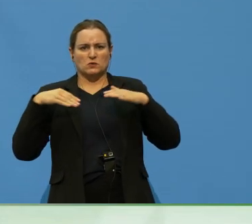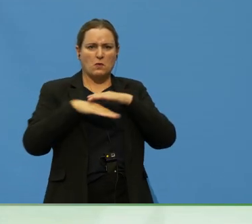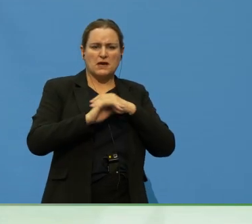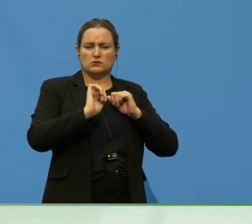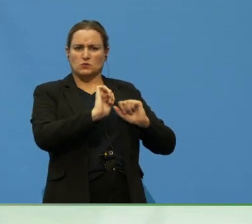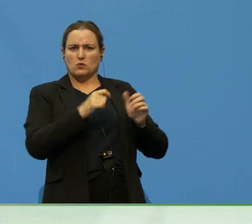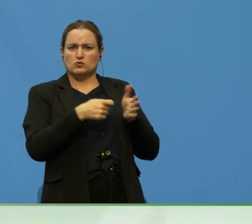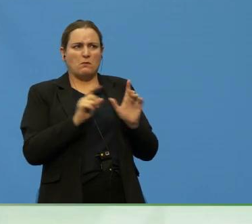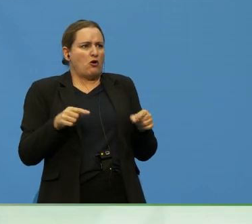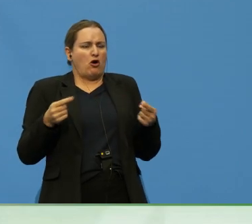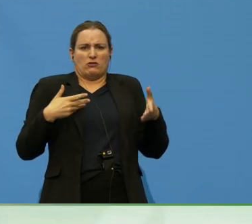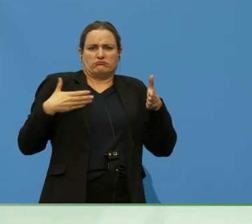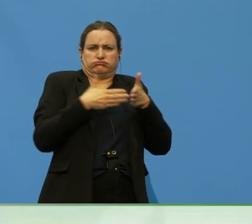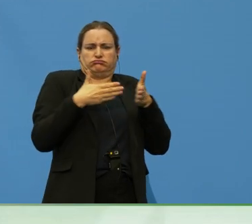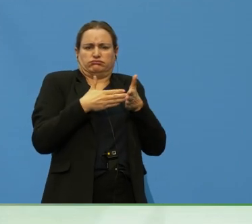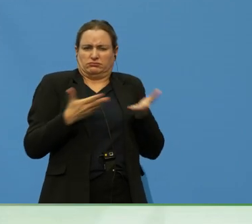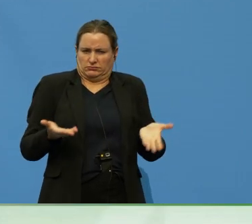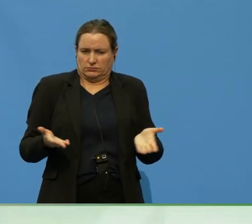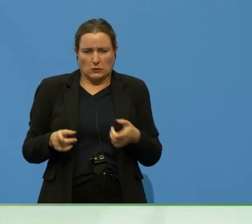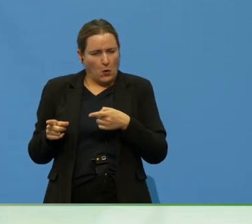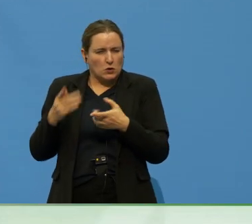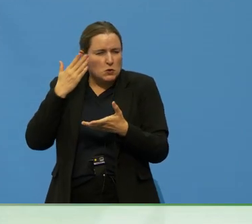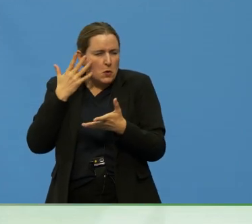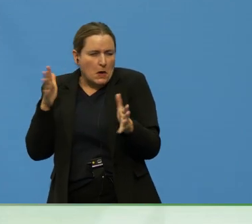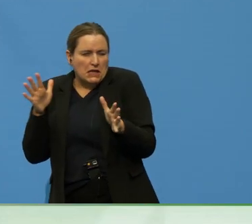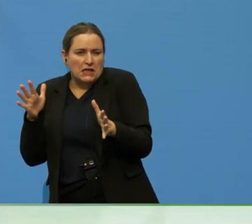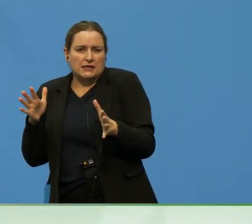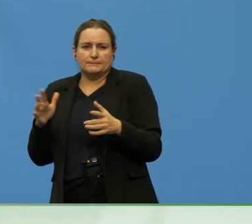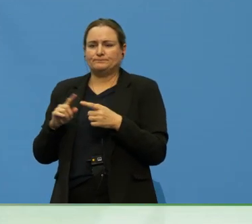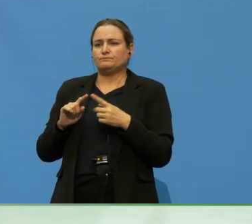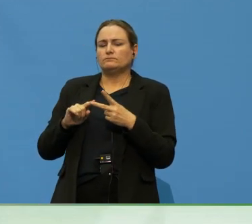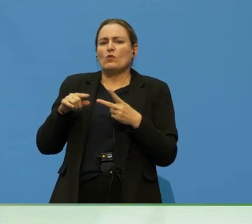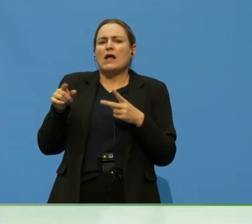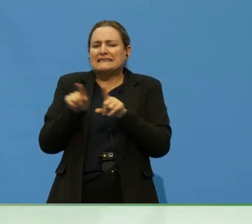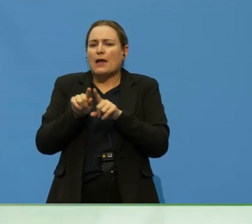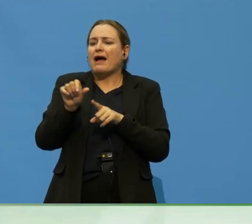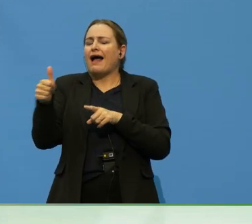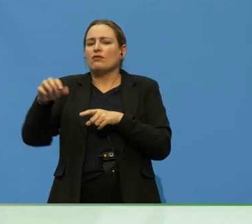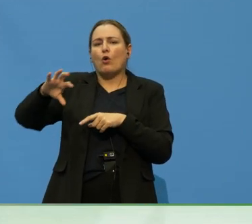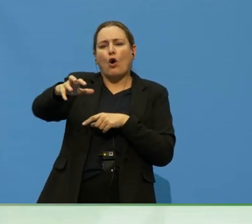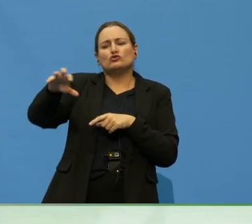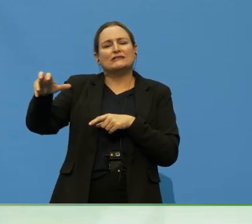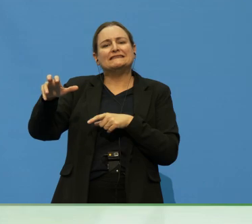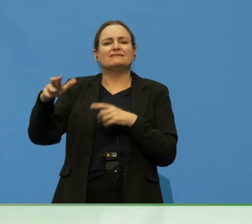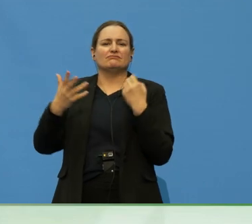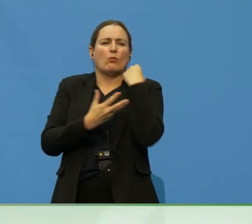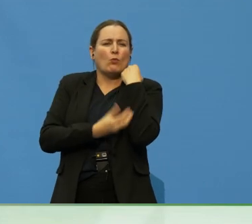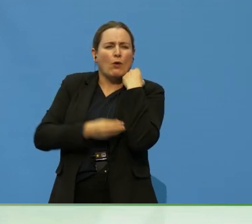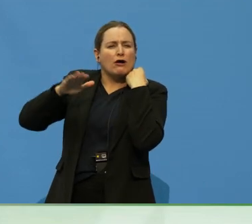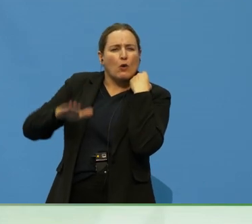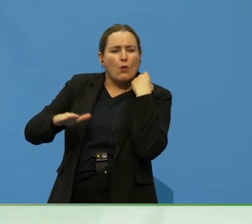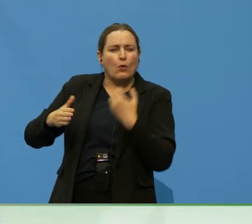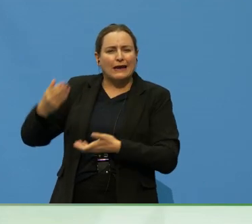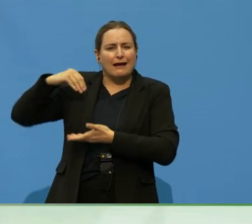case-based. And also, Oliver, you also work in low-income countries. What about countries where the rule of law and human rights-based approaches